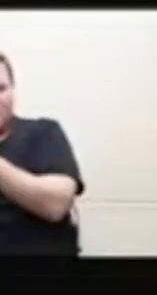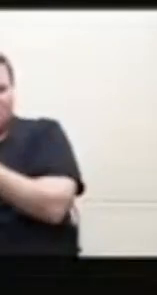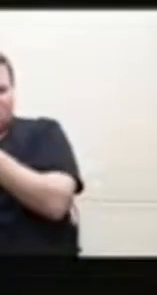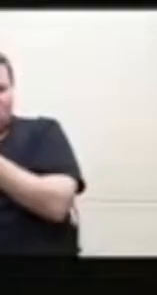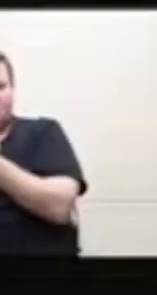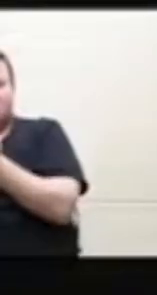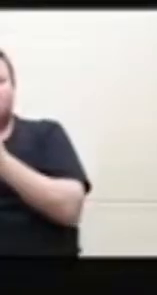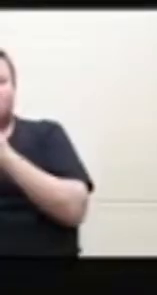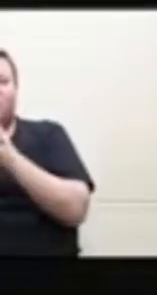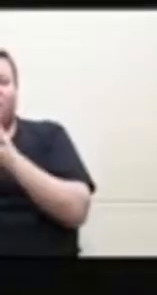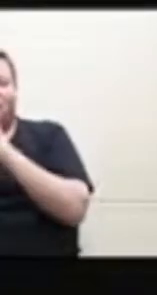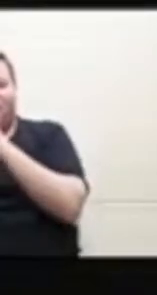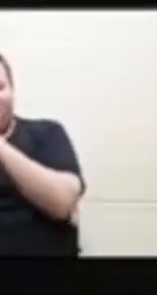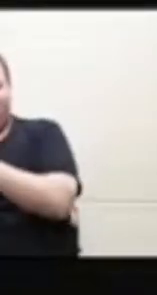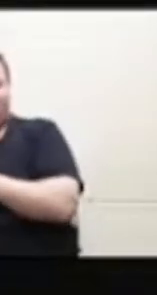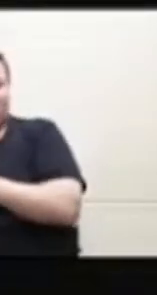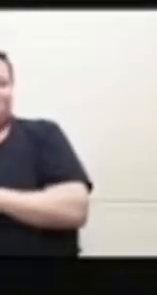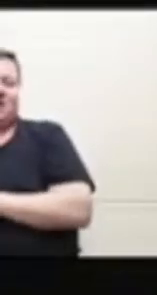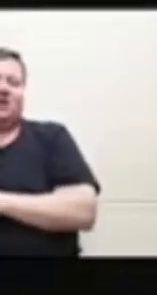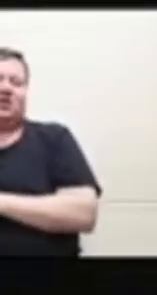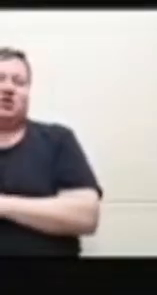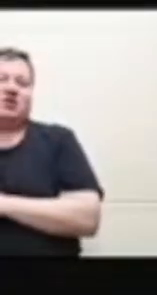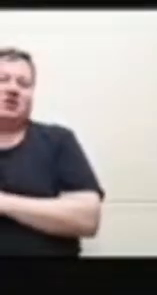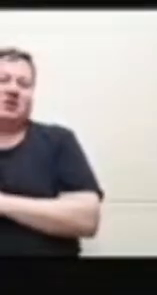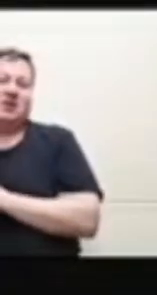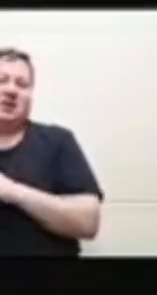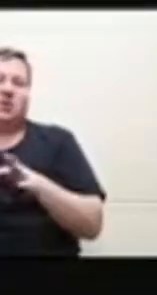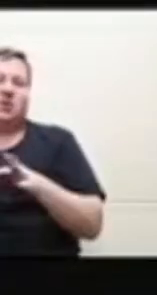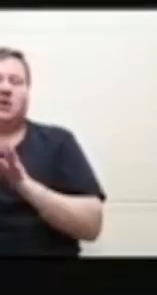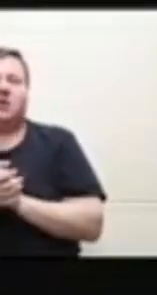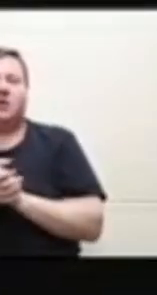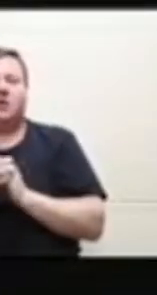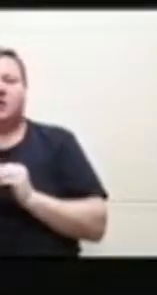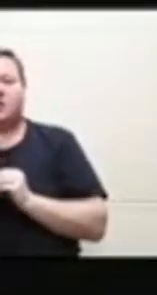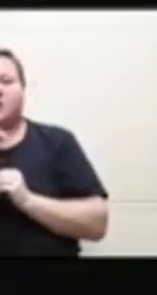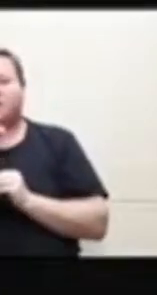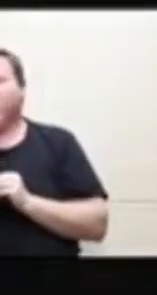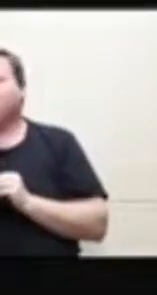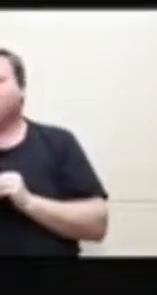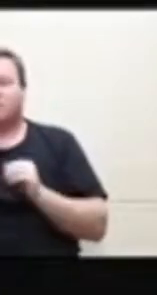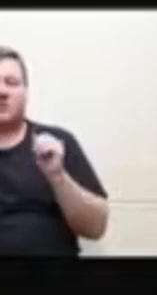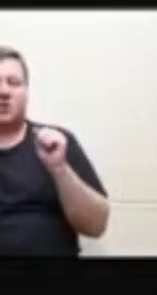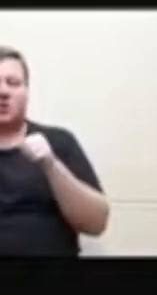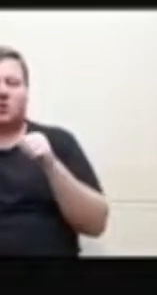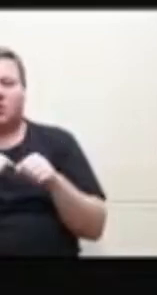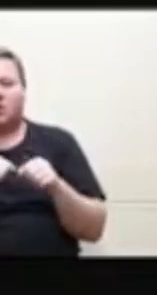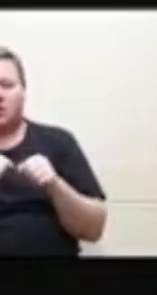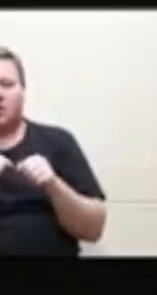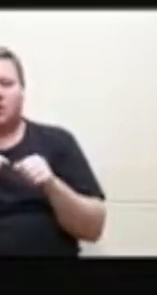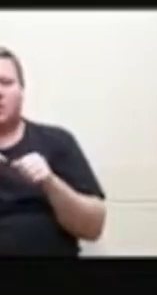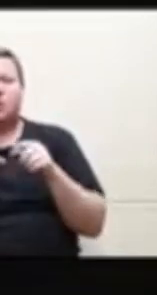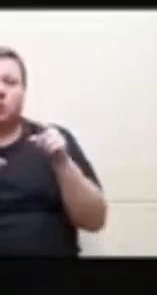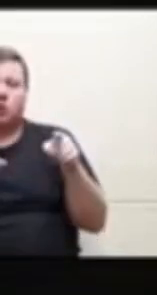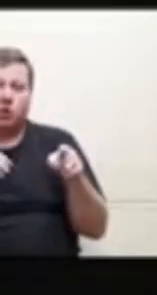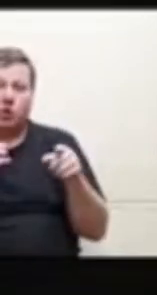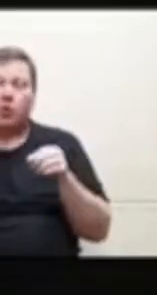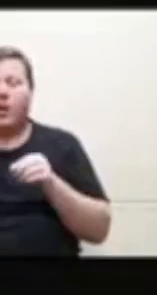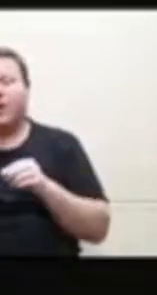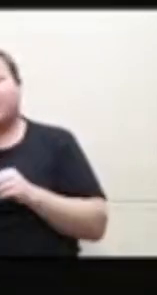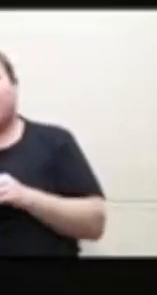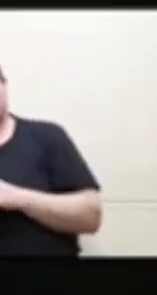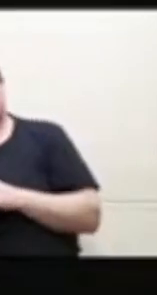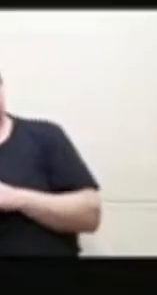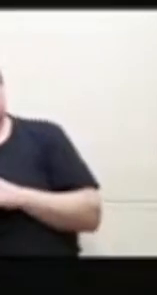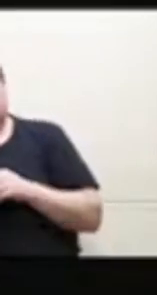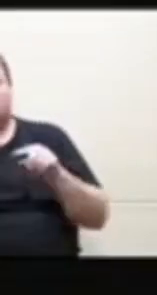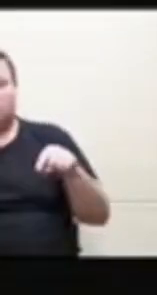So if we still disagree, we leave it at the fact that we and you are disagreeing because the Auditor General hasn't changed